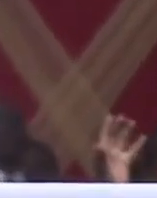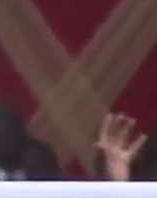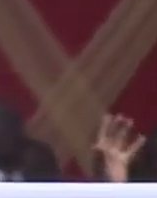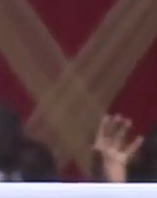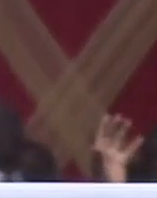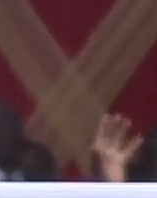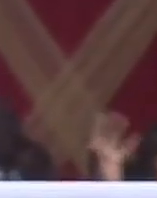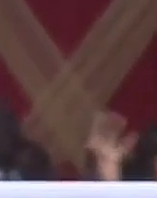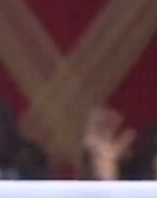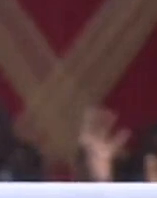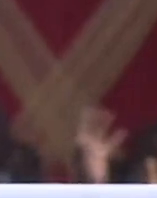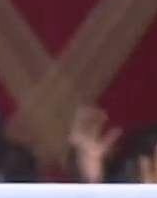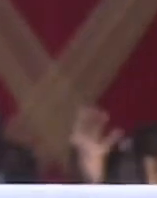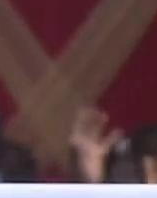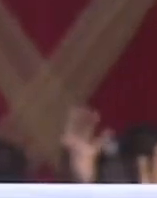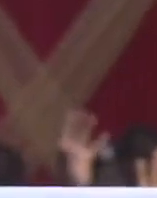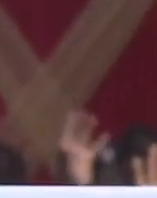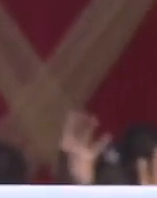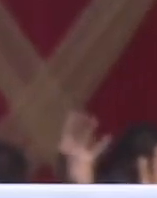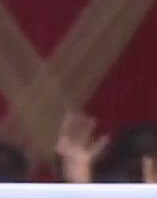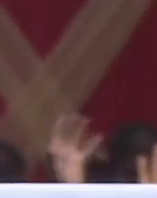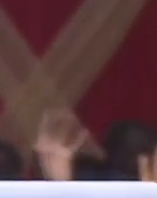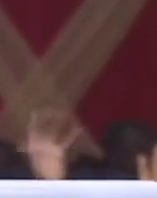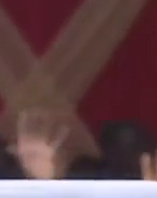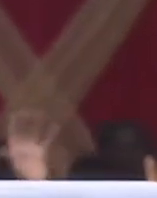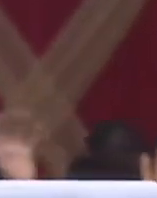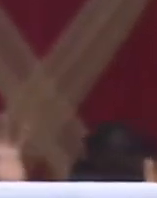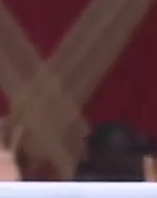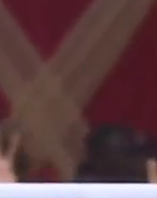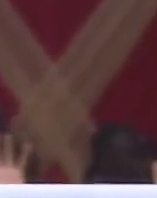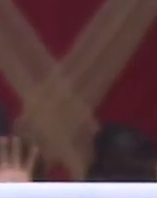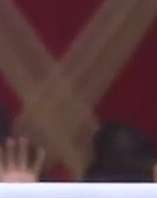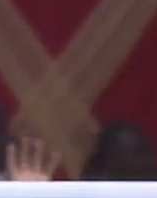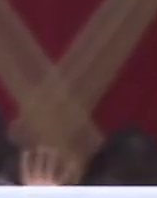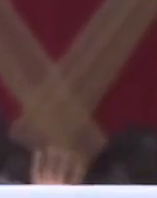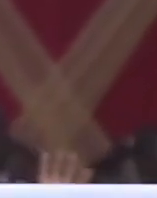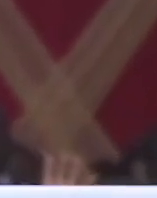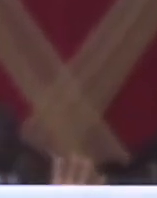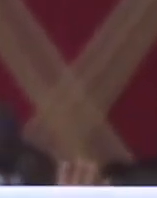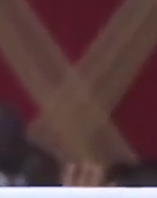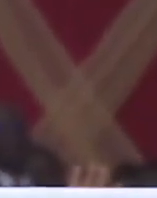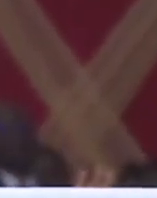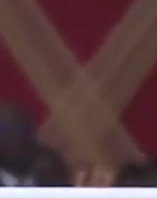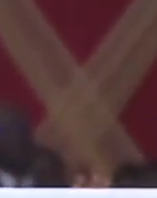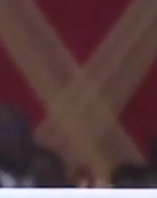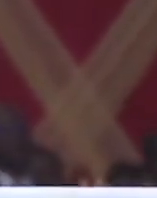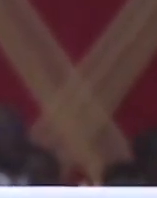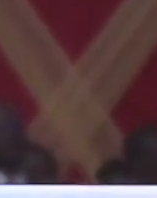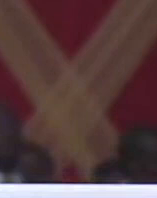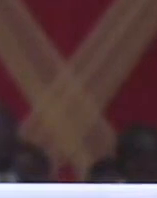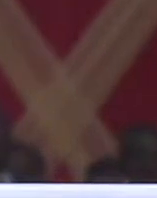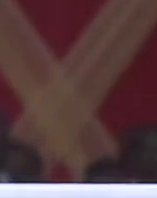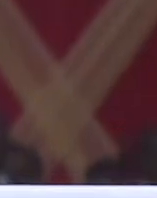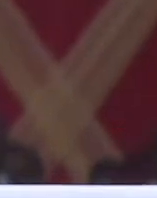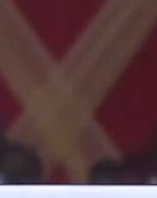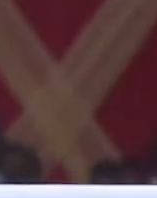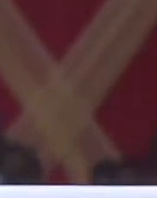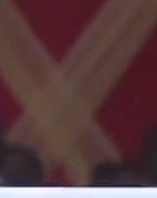of Kings, praise the Lord of Lords, praise the Ancient of Days,